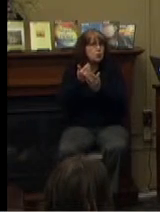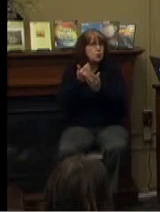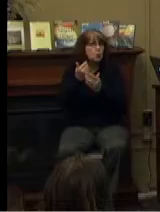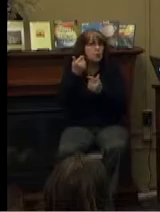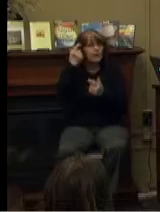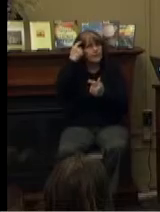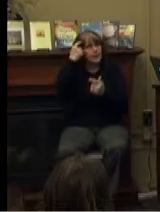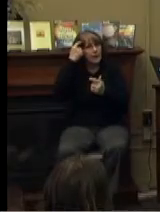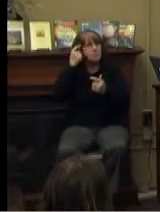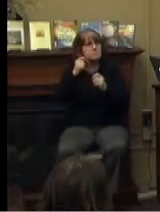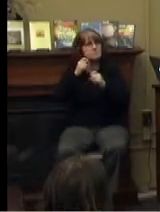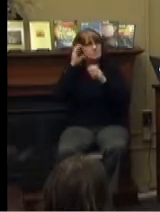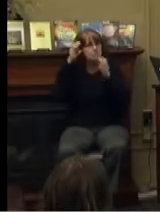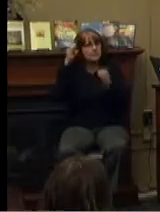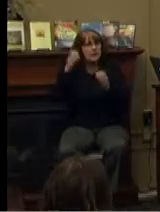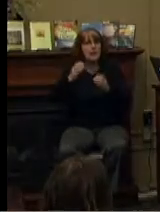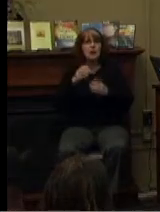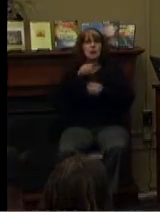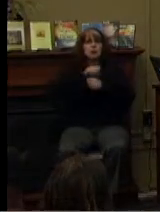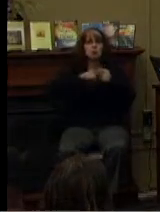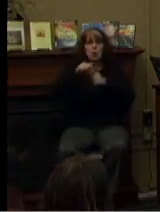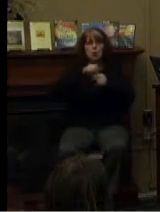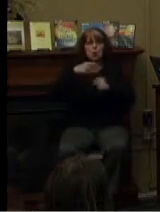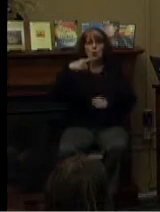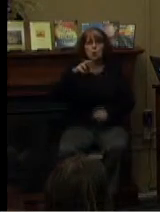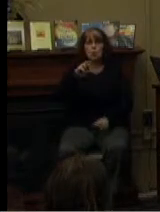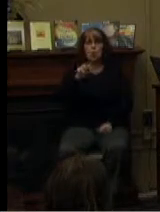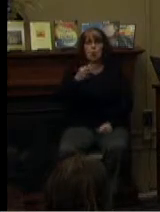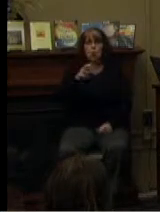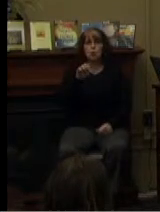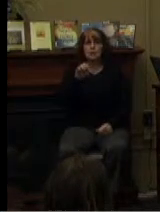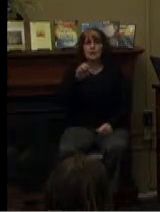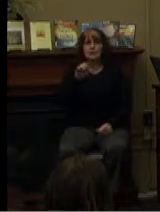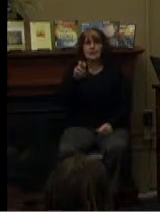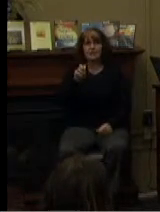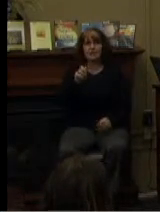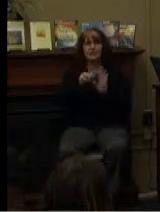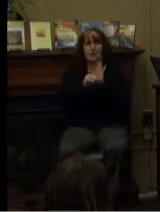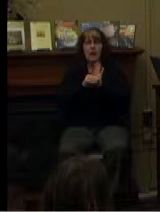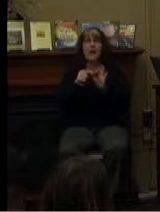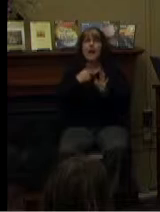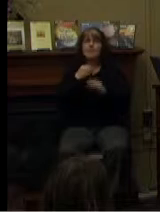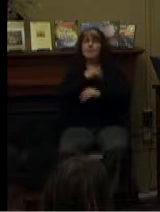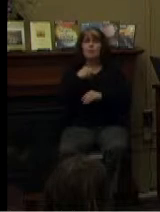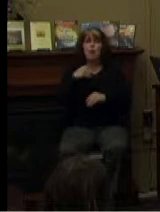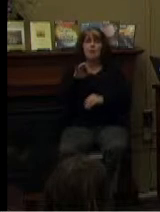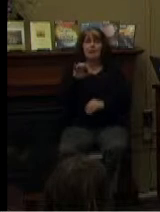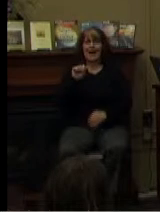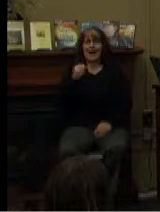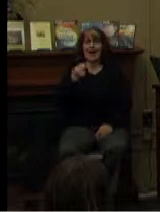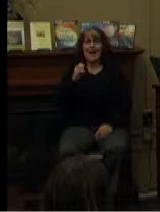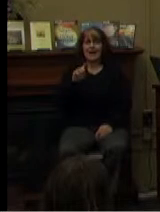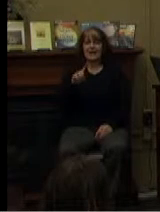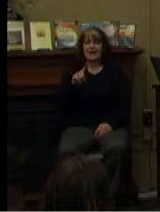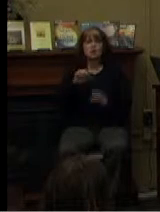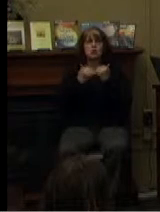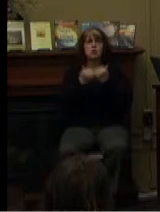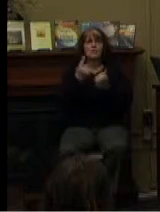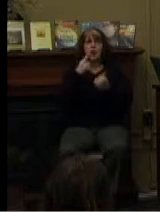progressive model, which is where it's leading. I'm a member of AHEAD, which is the Association for Higher Education and